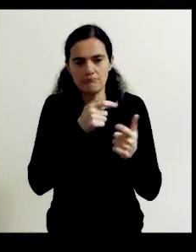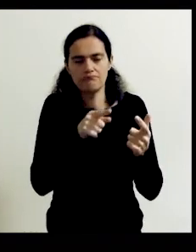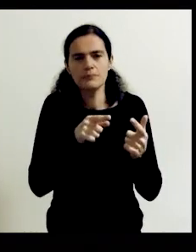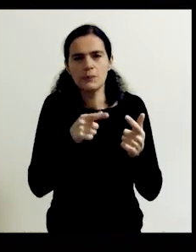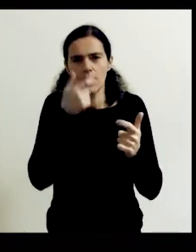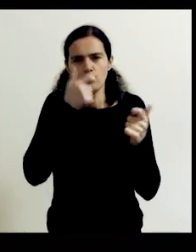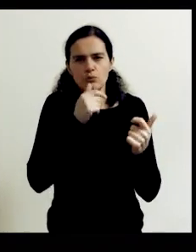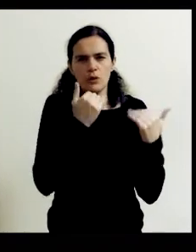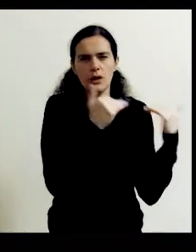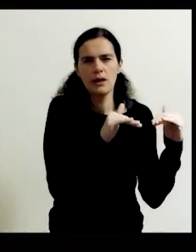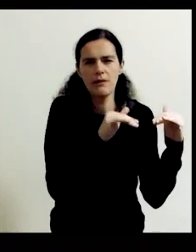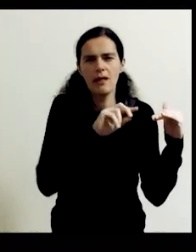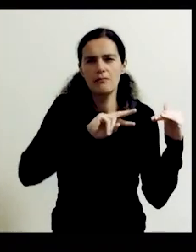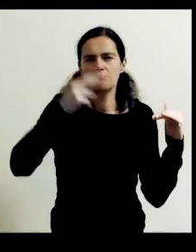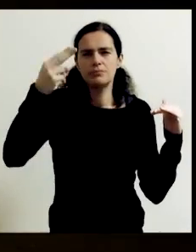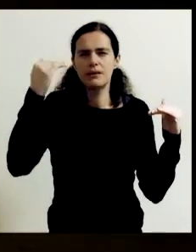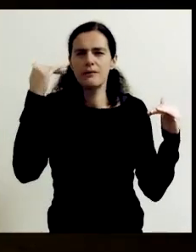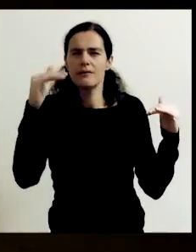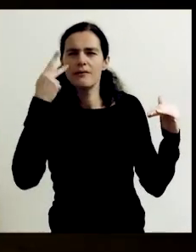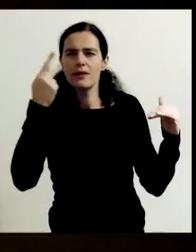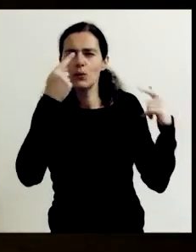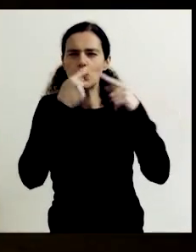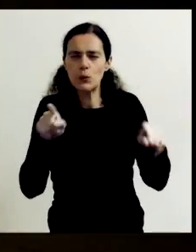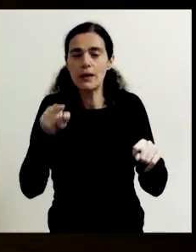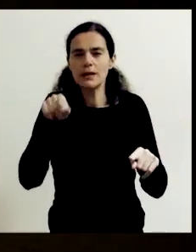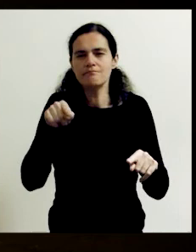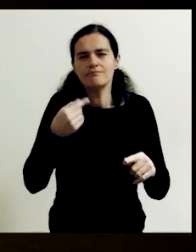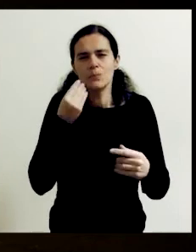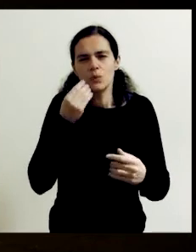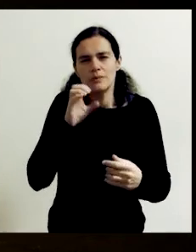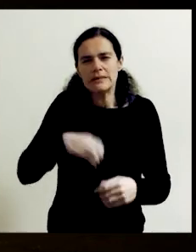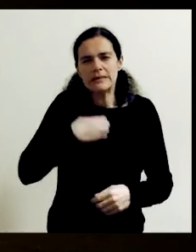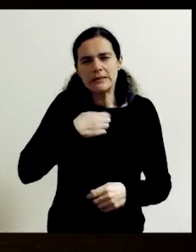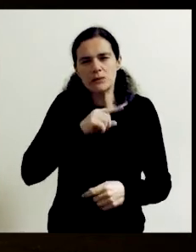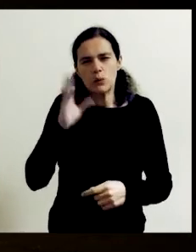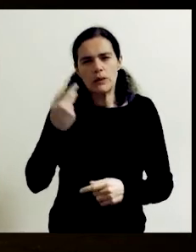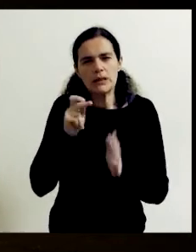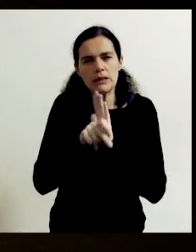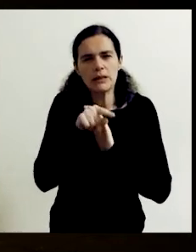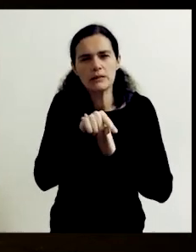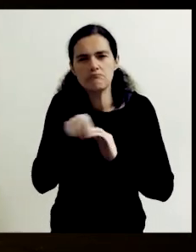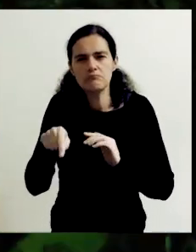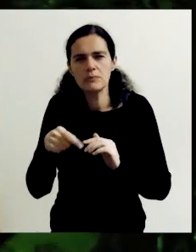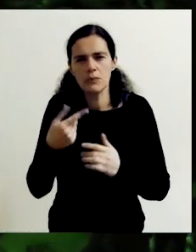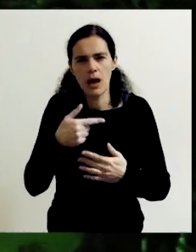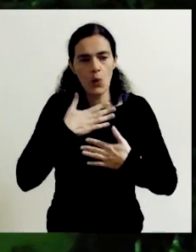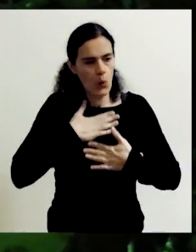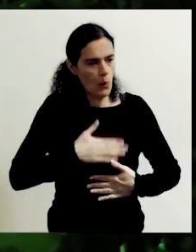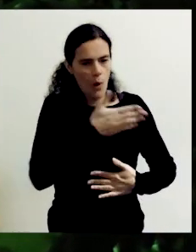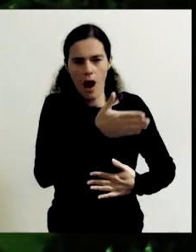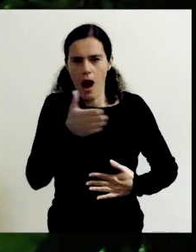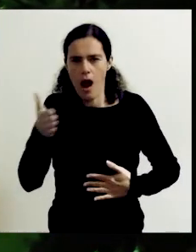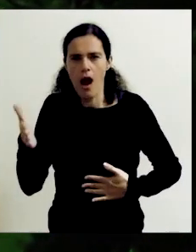you from one stage of life to the other. And thus the figure you have when you enter the gallery,